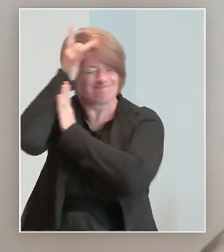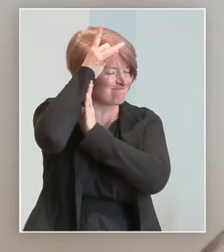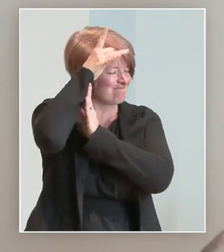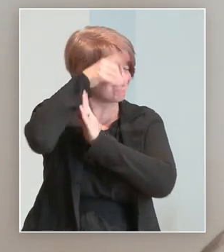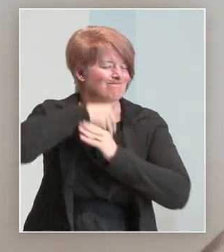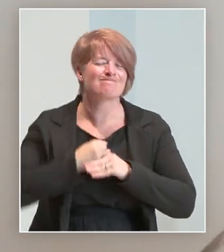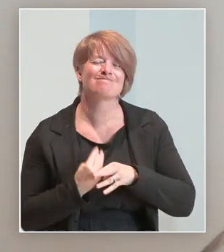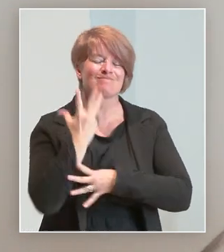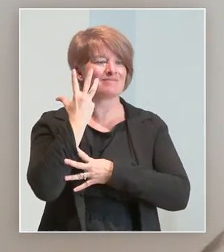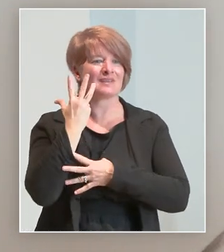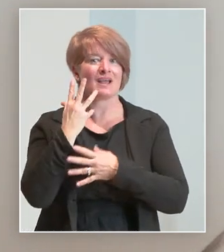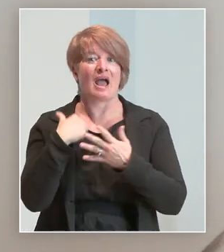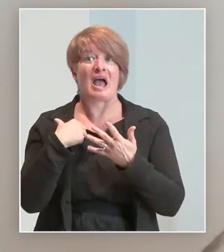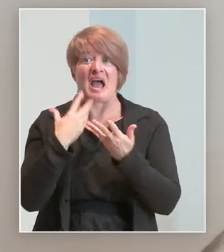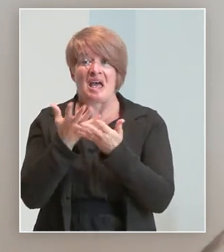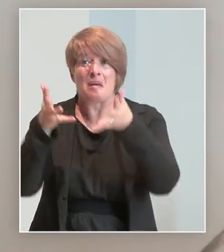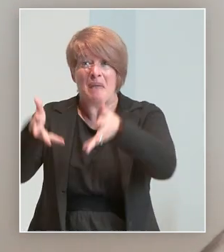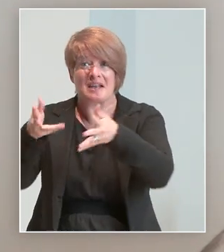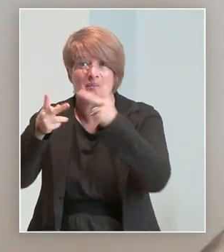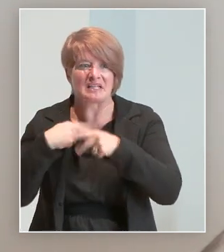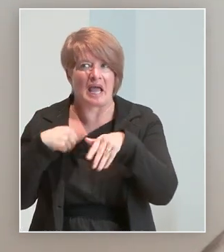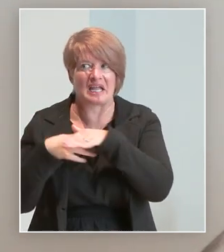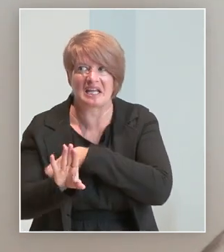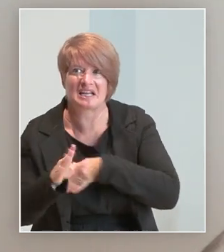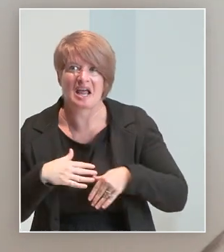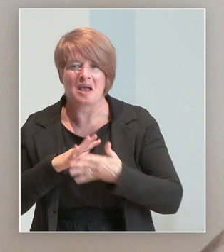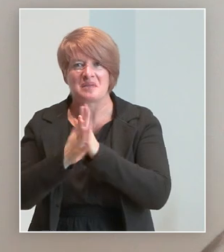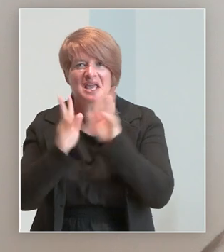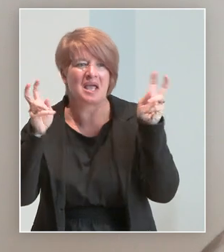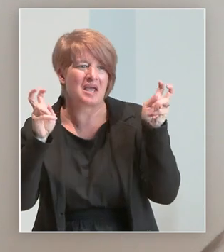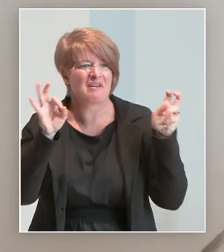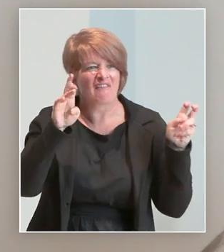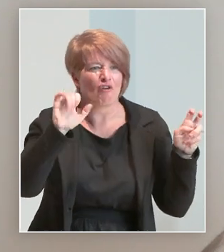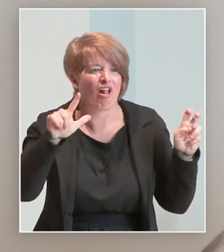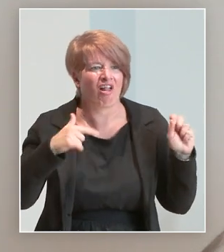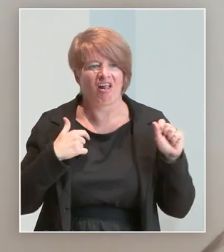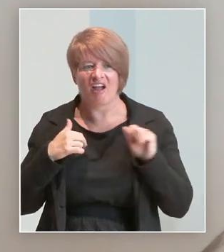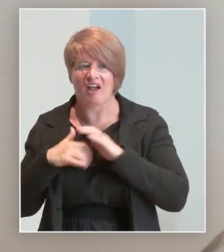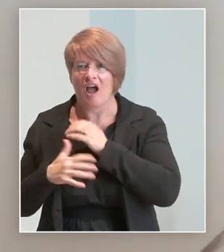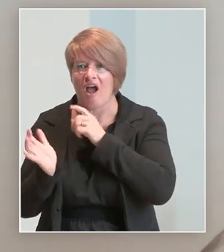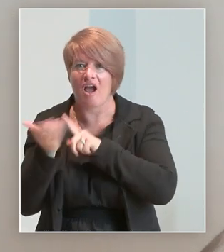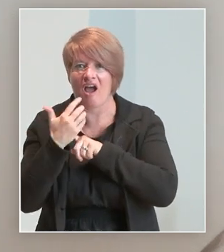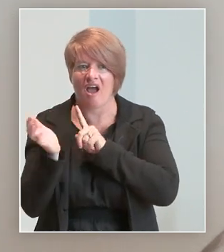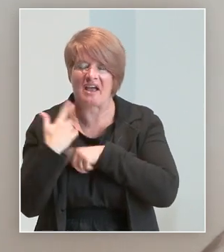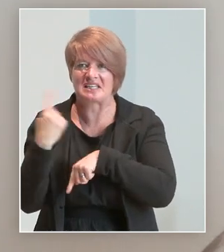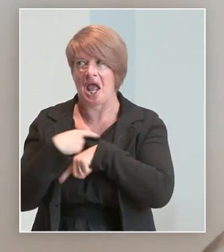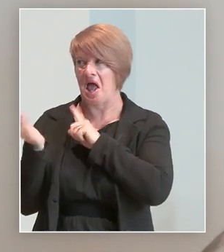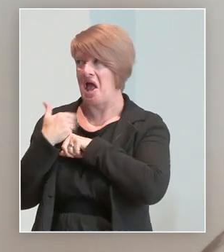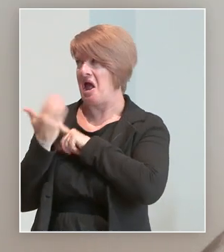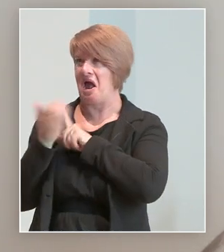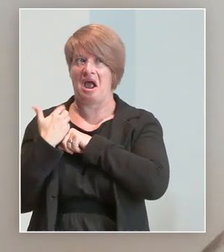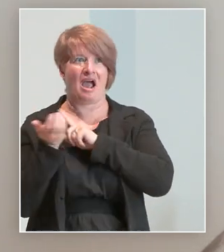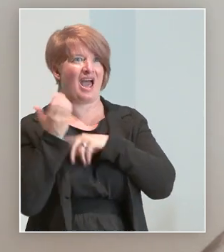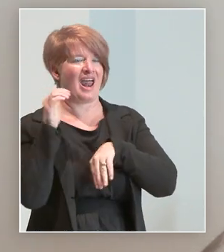into abandoned places, becoming fluent in sophistiferal, becoming better in cloaking it by day, yet nighting